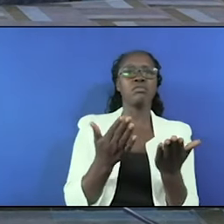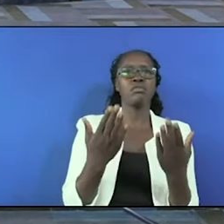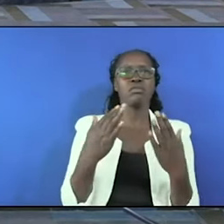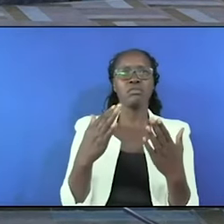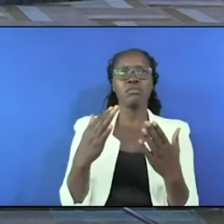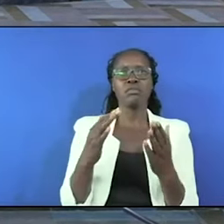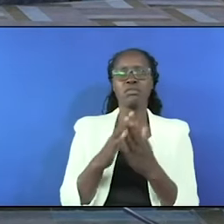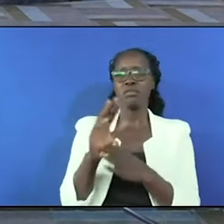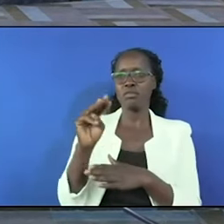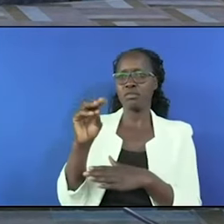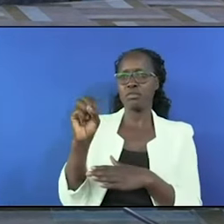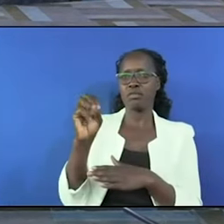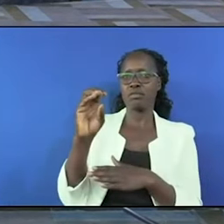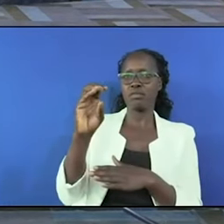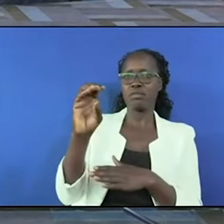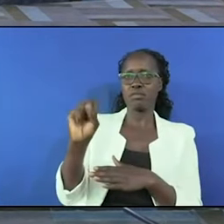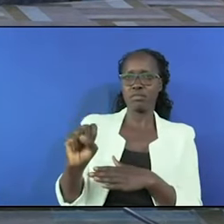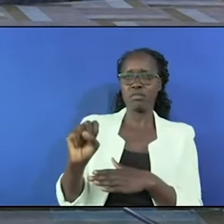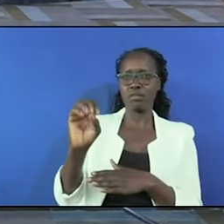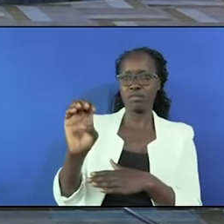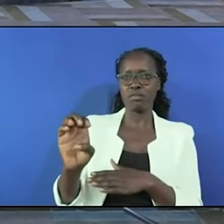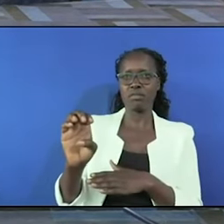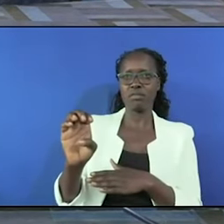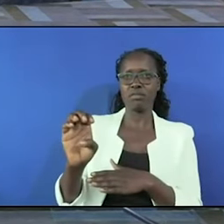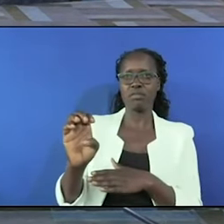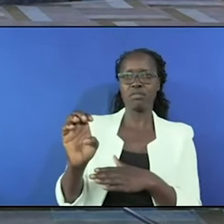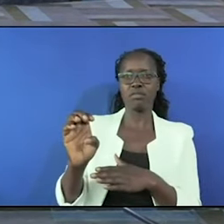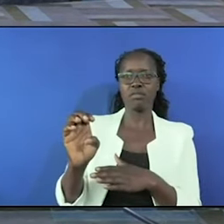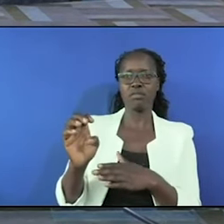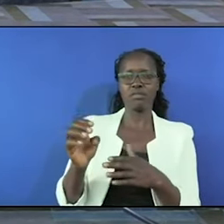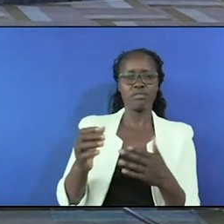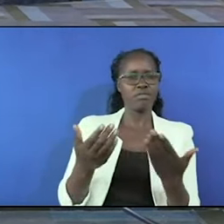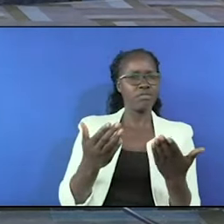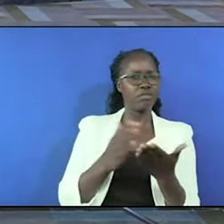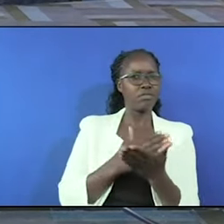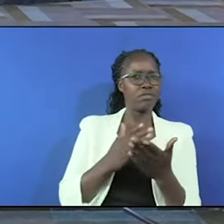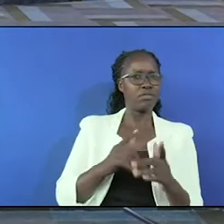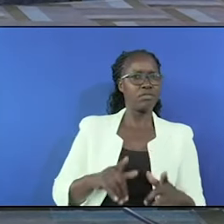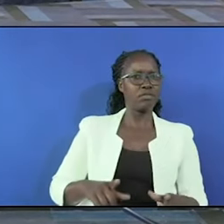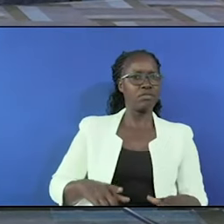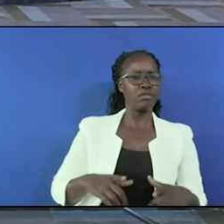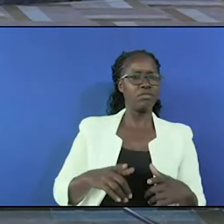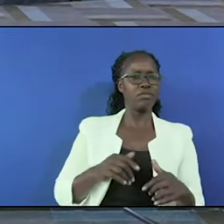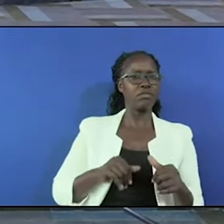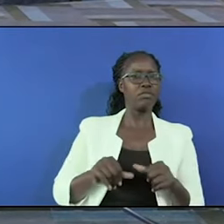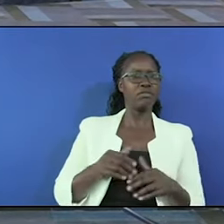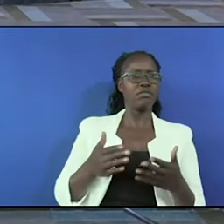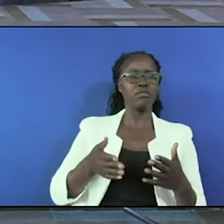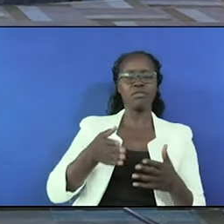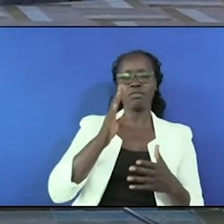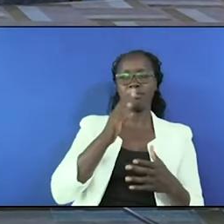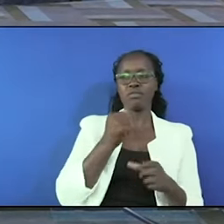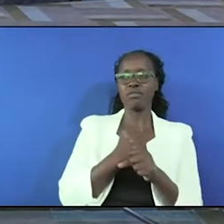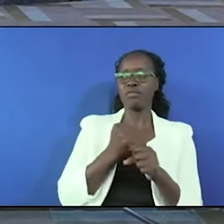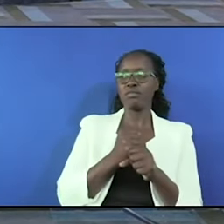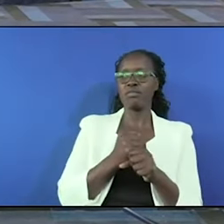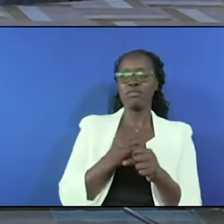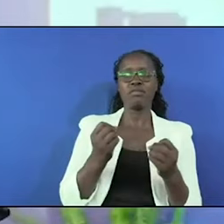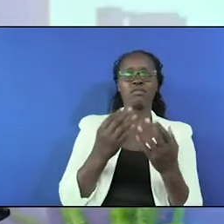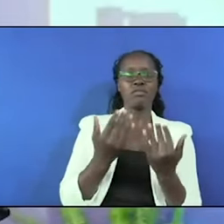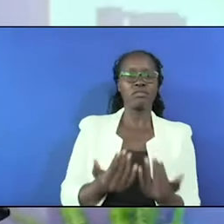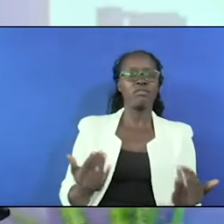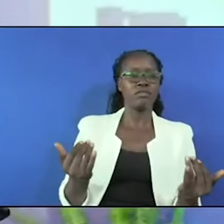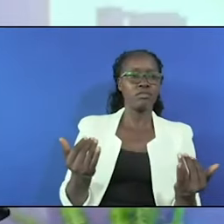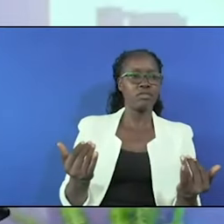name of Shadrach Mose, just chatting about life and about how God can do great things.